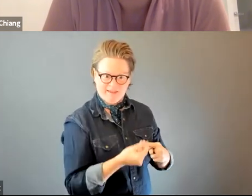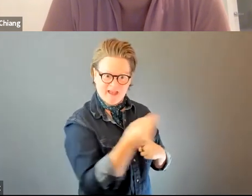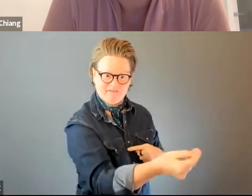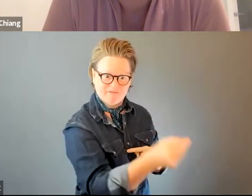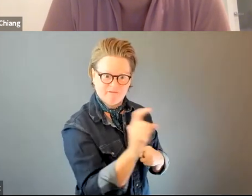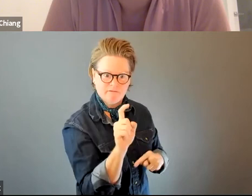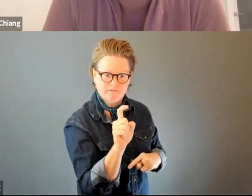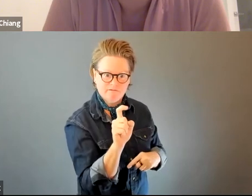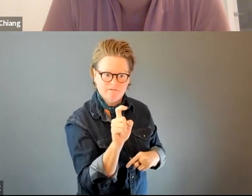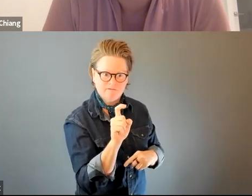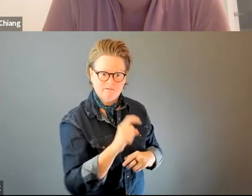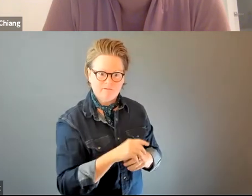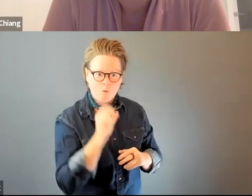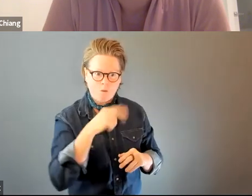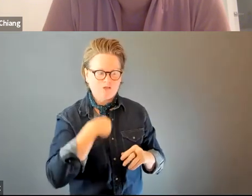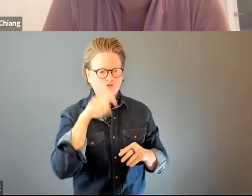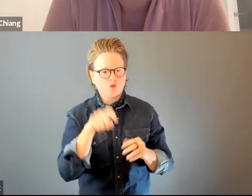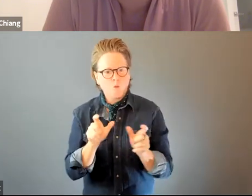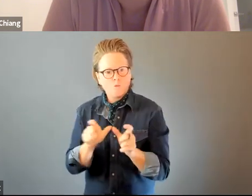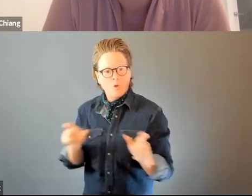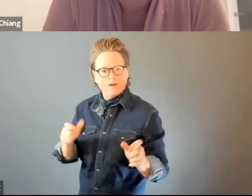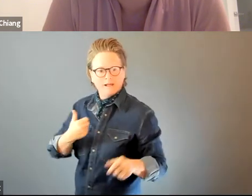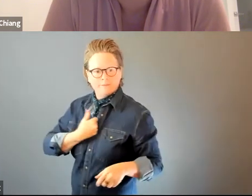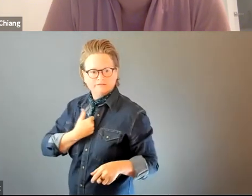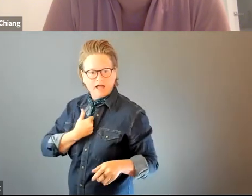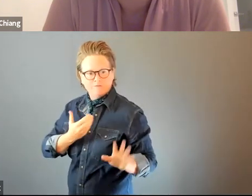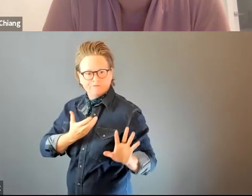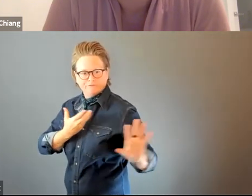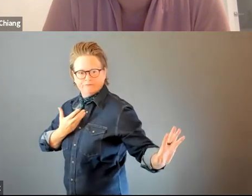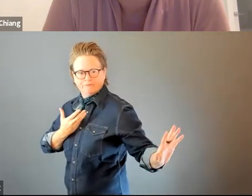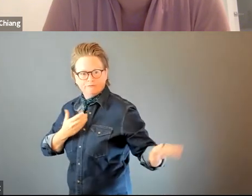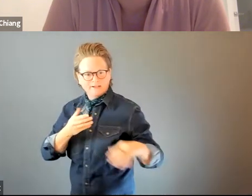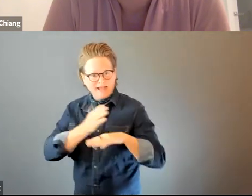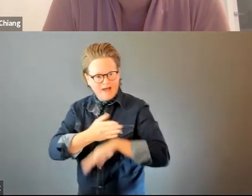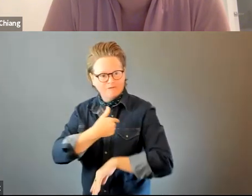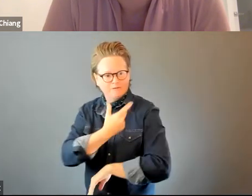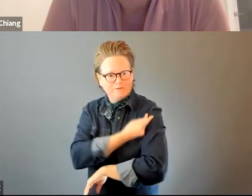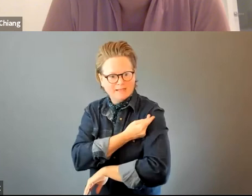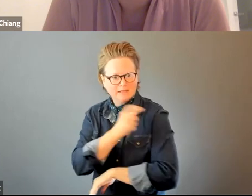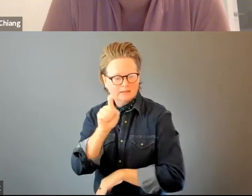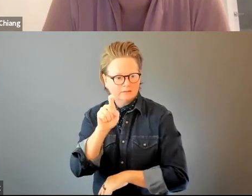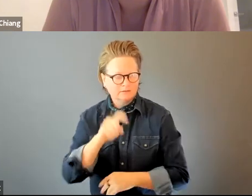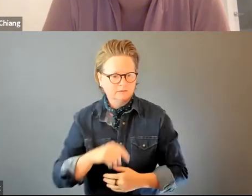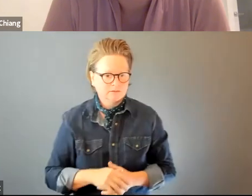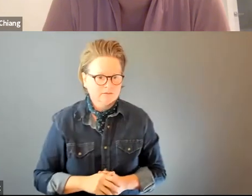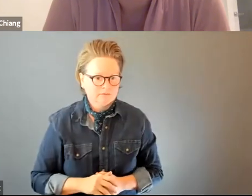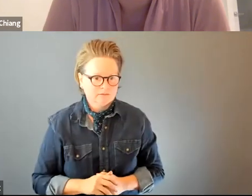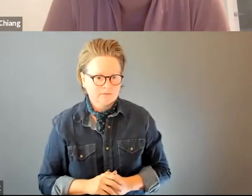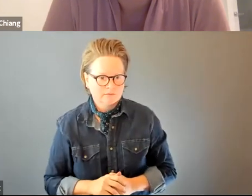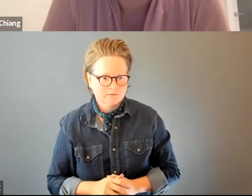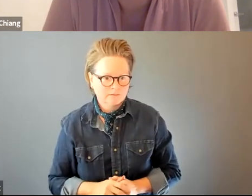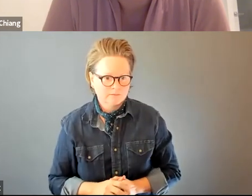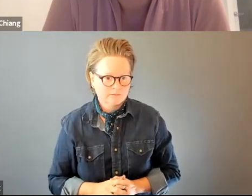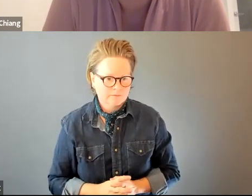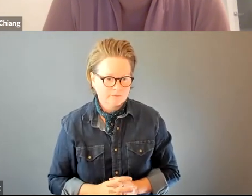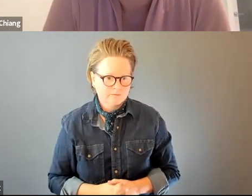then I could socialize with people, I could technically give it to them. Is that true? Or do I need to make sure that I completely